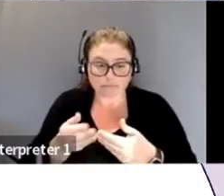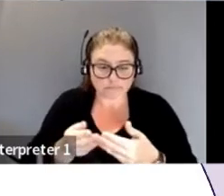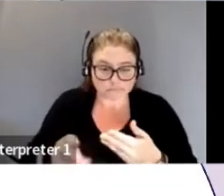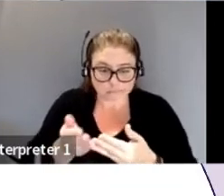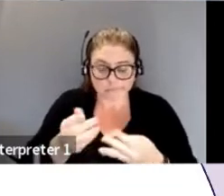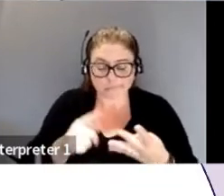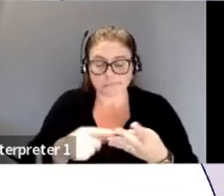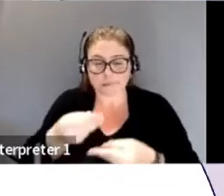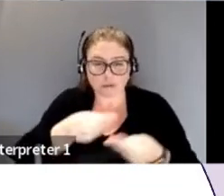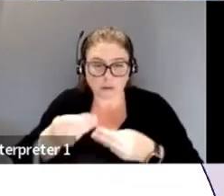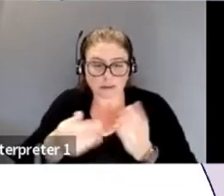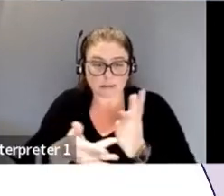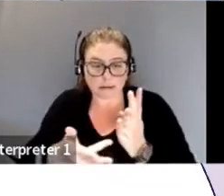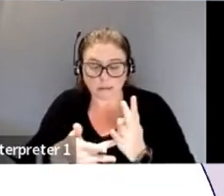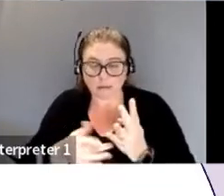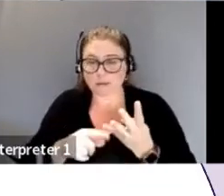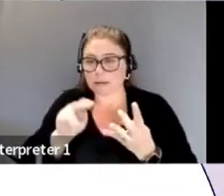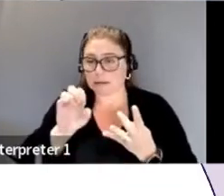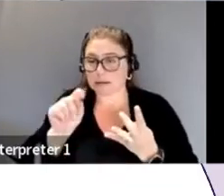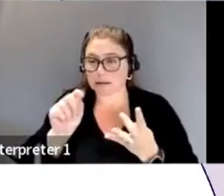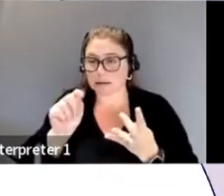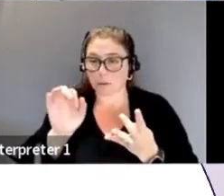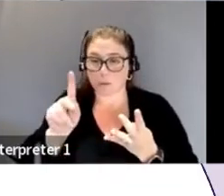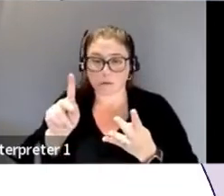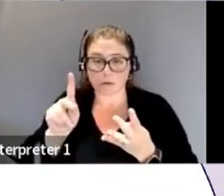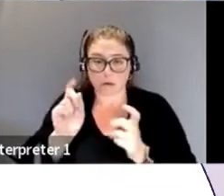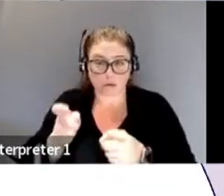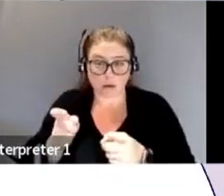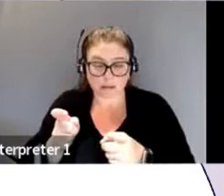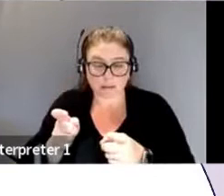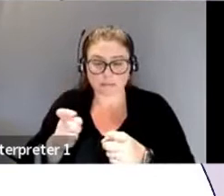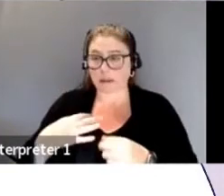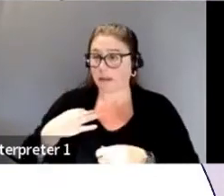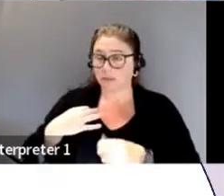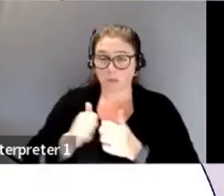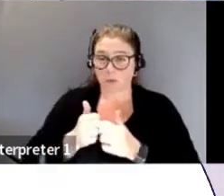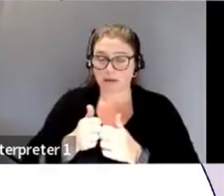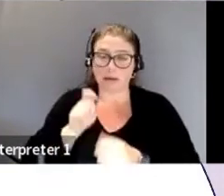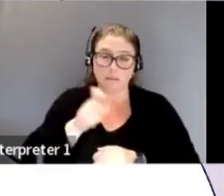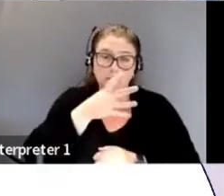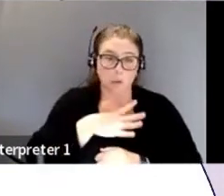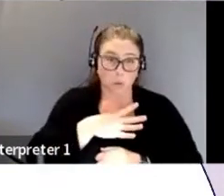terms of eligibility for this grant, pretty straightforward. You just need to be a women or gender justice